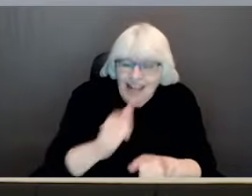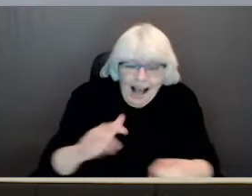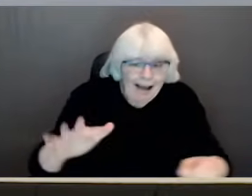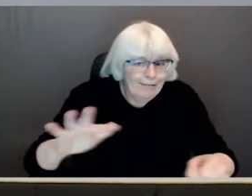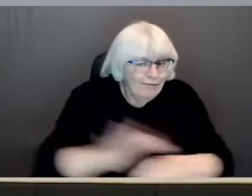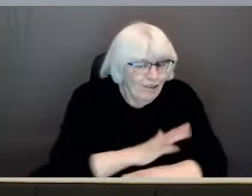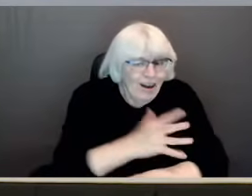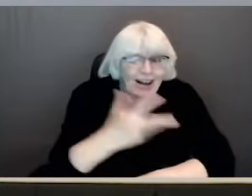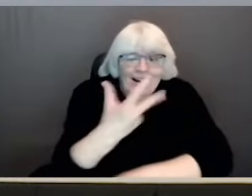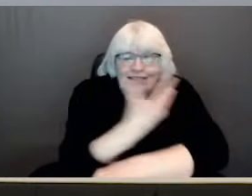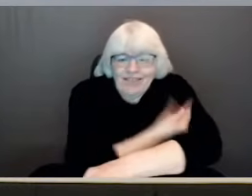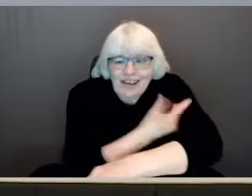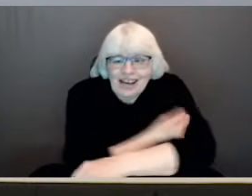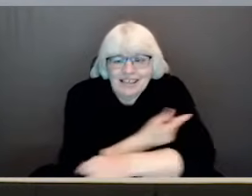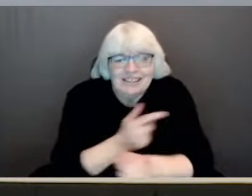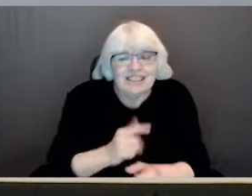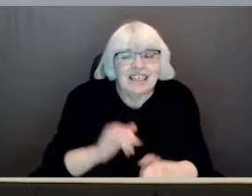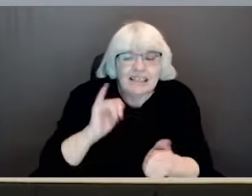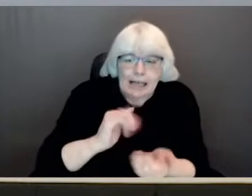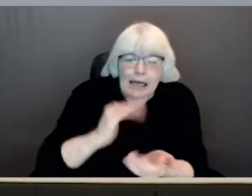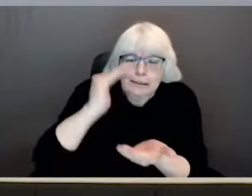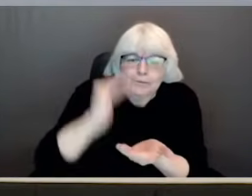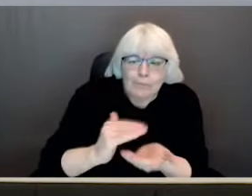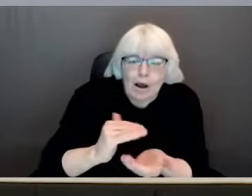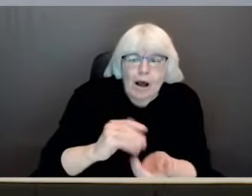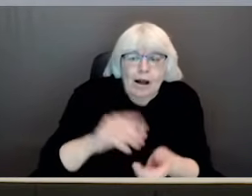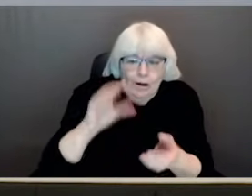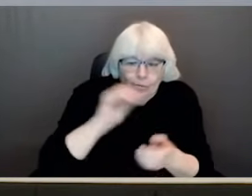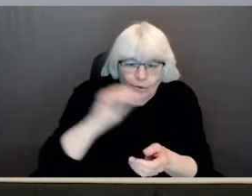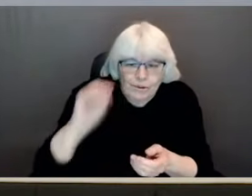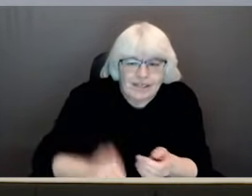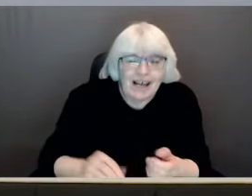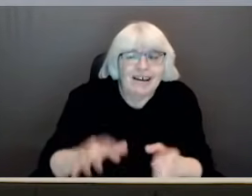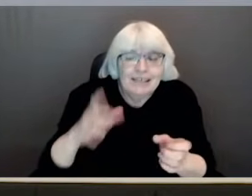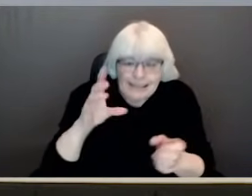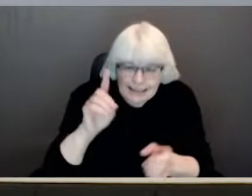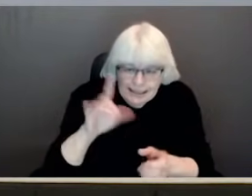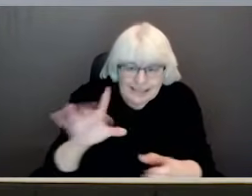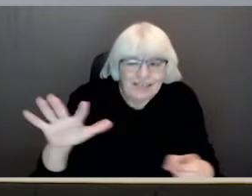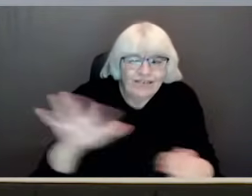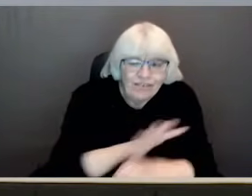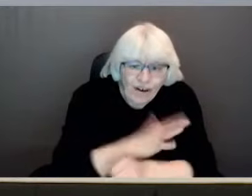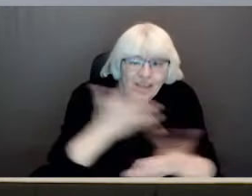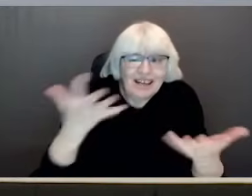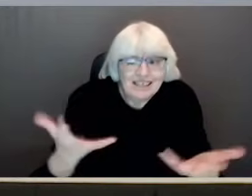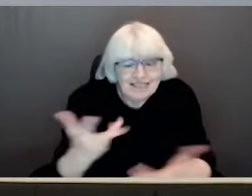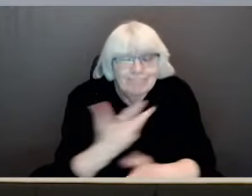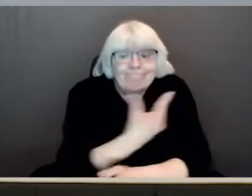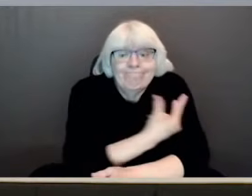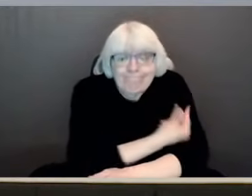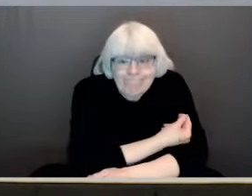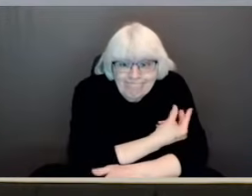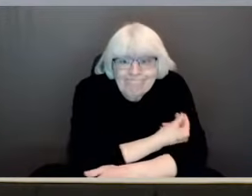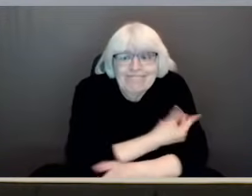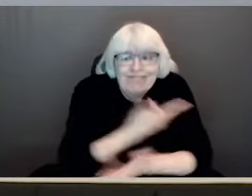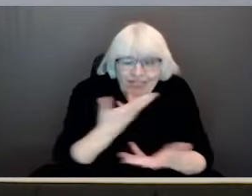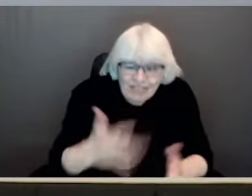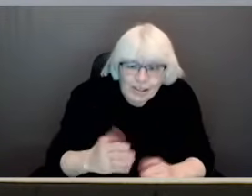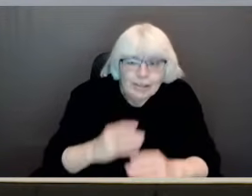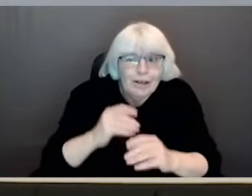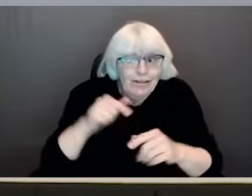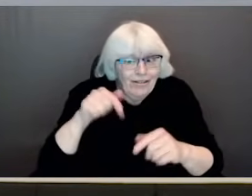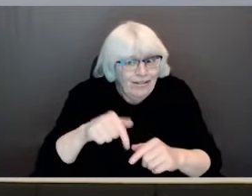protection. However, no vaccine is 100% effective, and it is expected that a small proportion of fully vaccinated people may